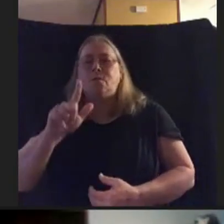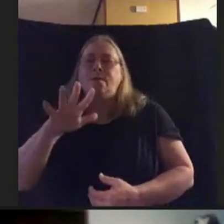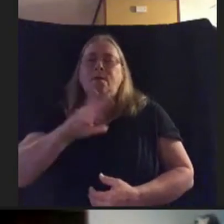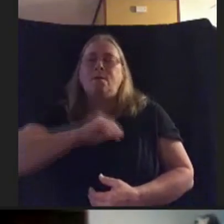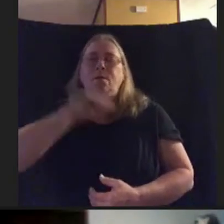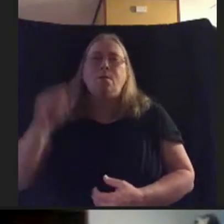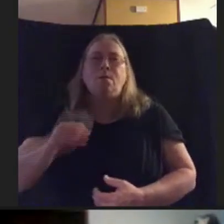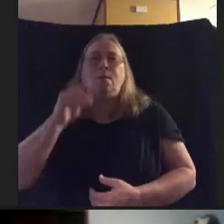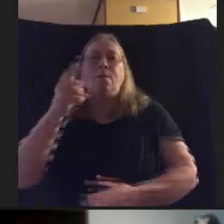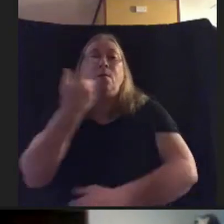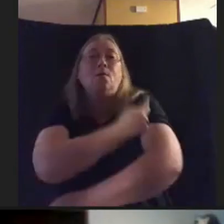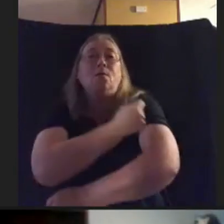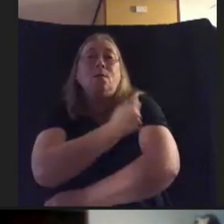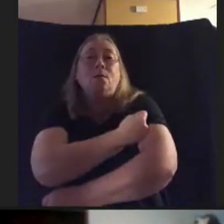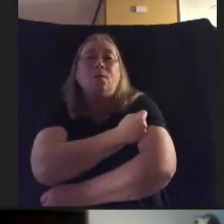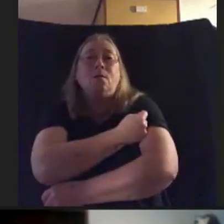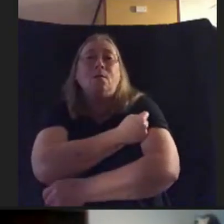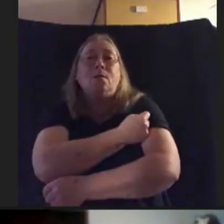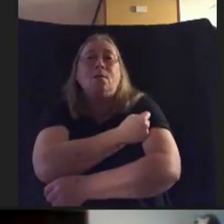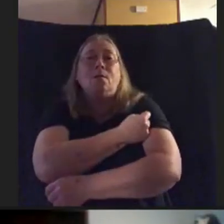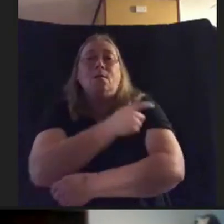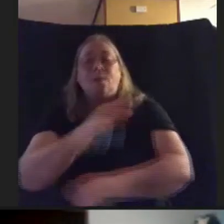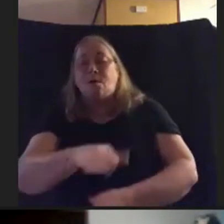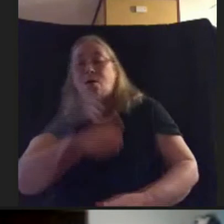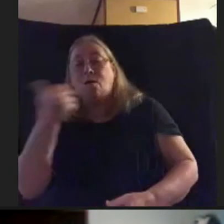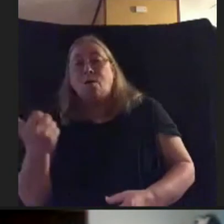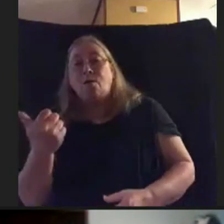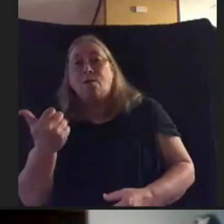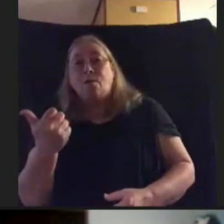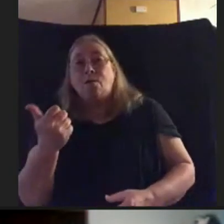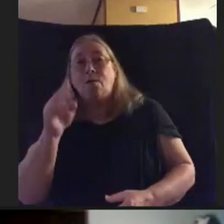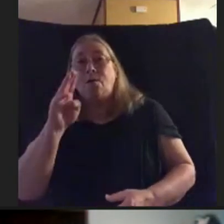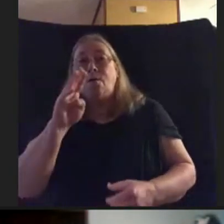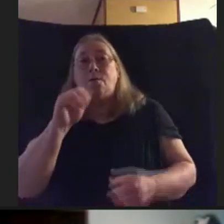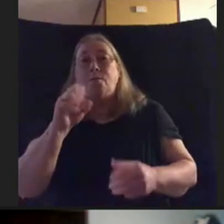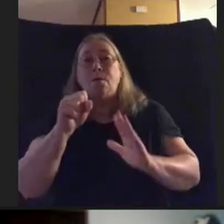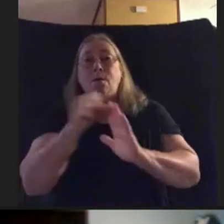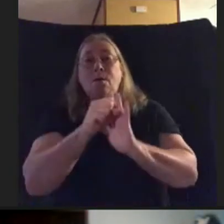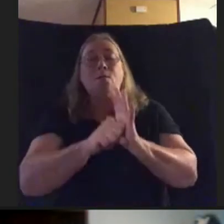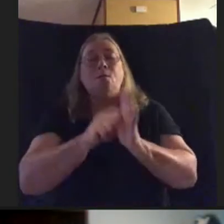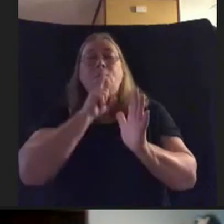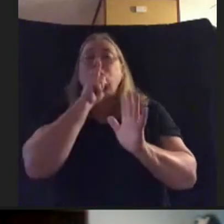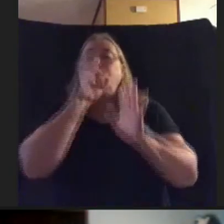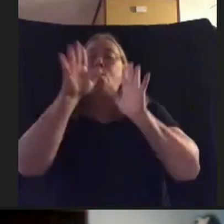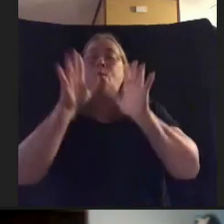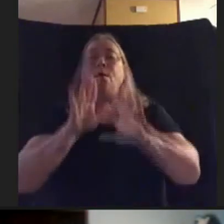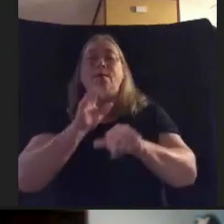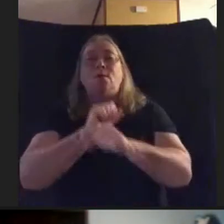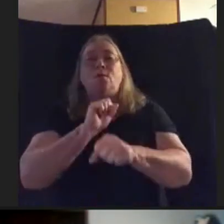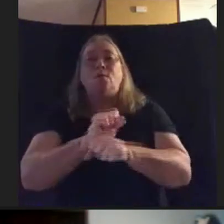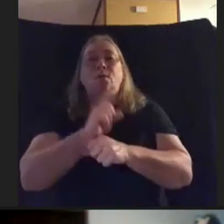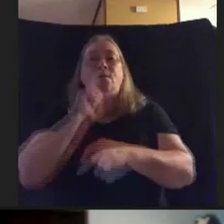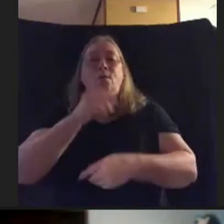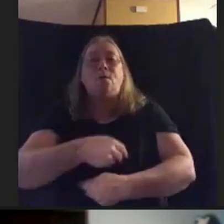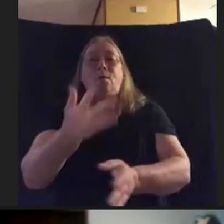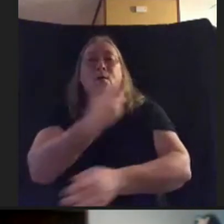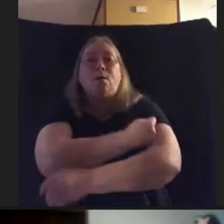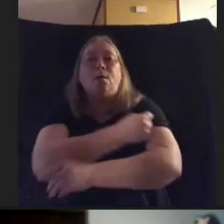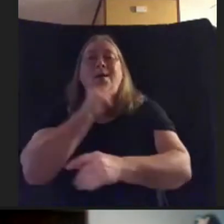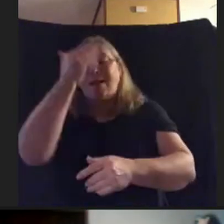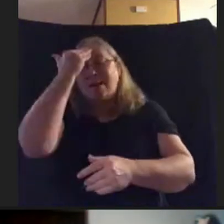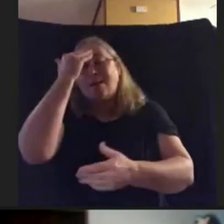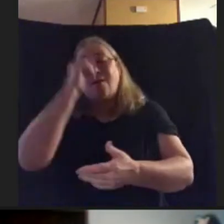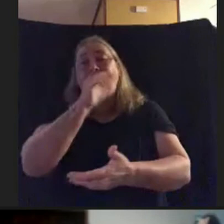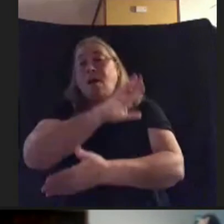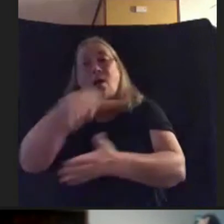vaccine. If you look at the rest of it, Mississippi is doing a rocking good job getting vaccine out. Not that everybody's satisfied because there's a lot of